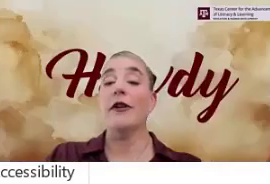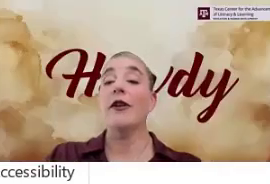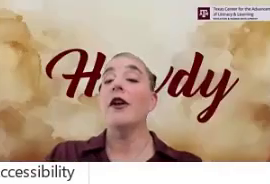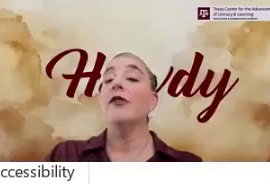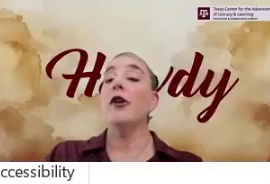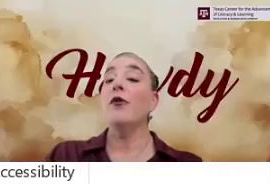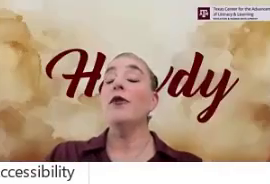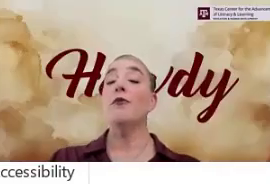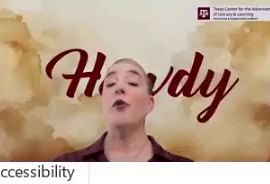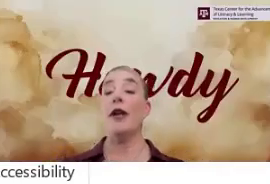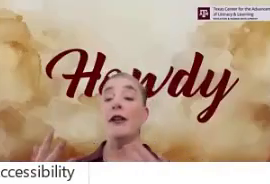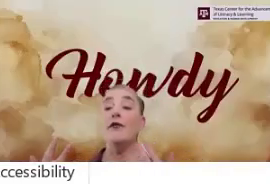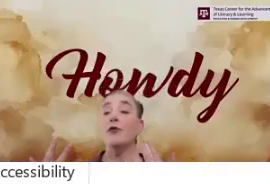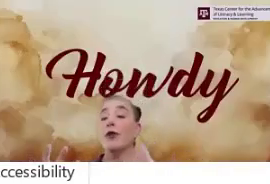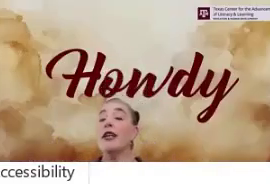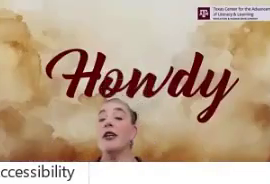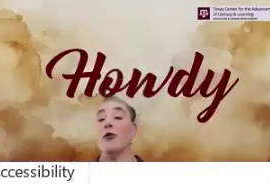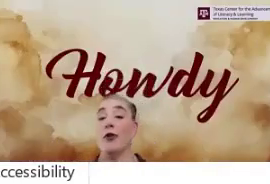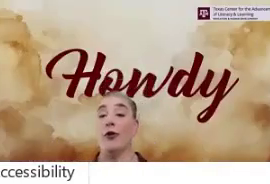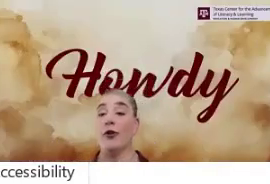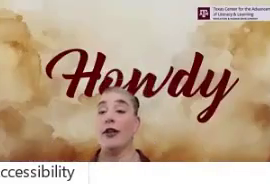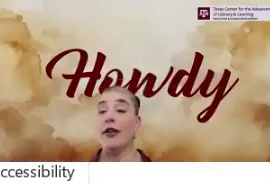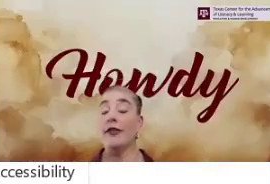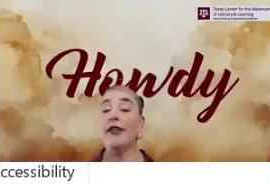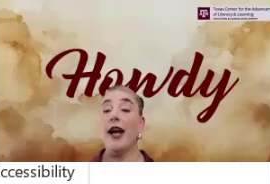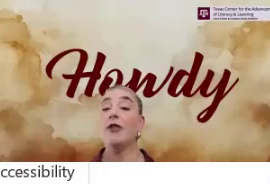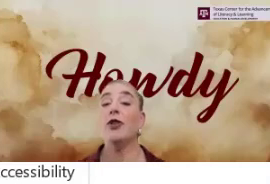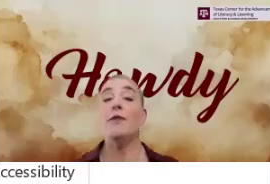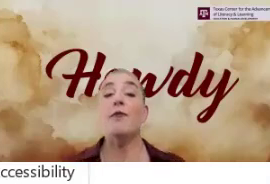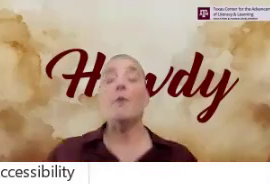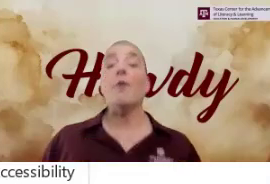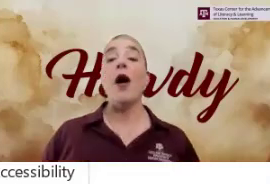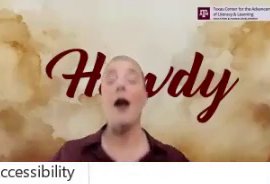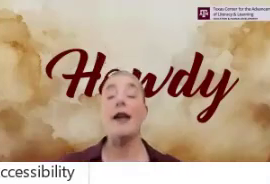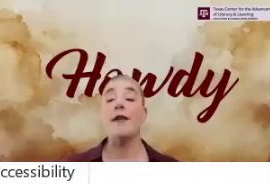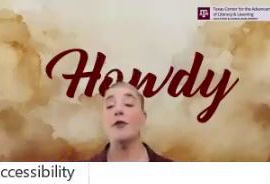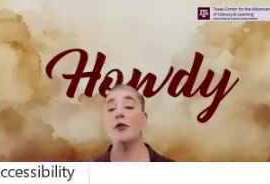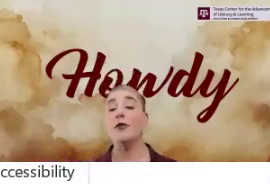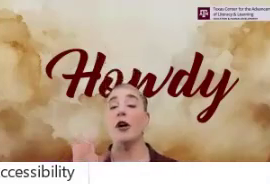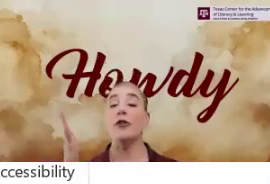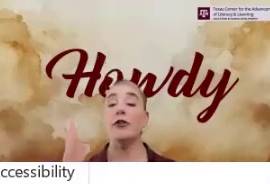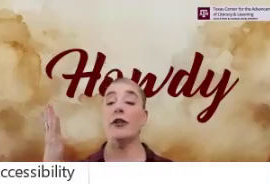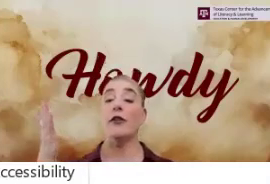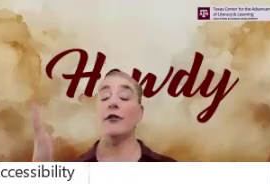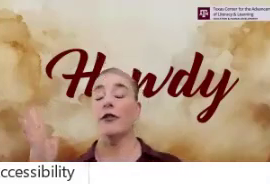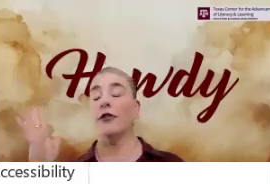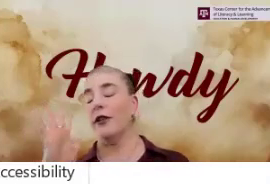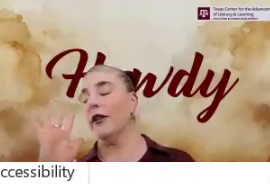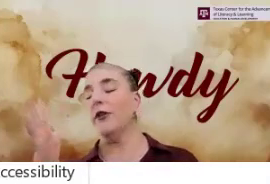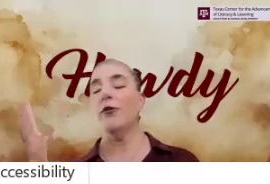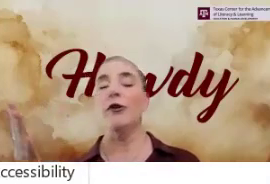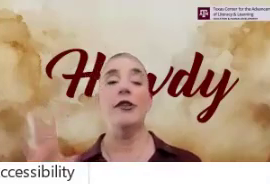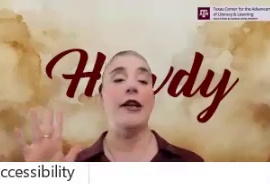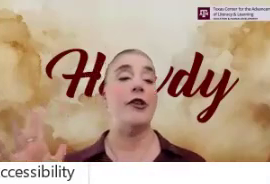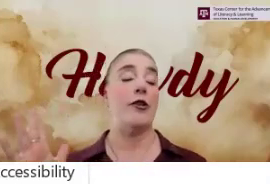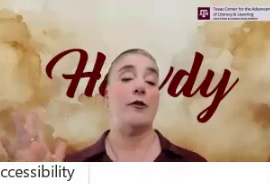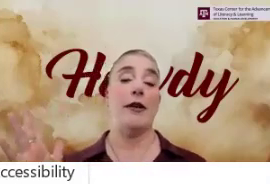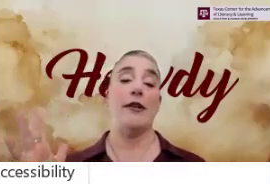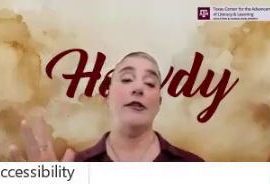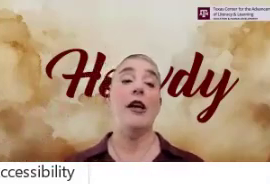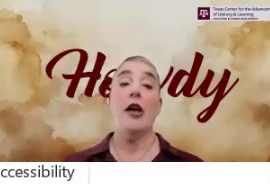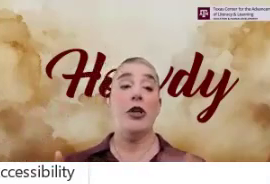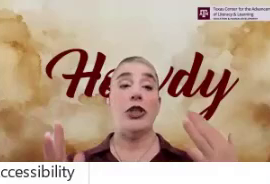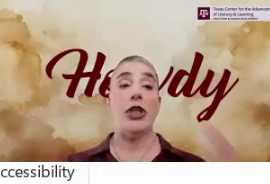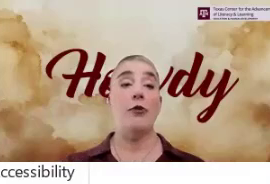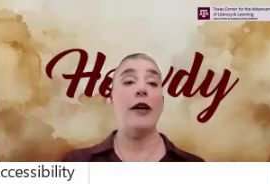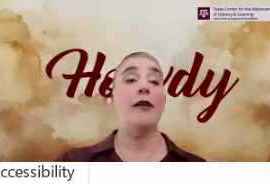it goes off of there? So the point of the reading order is that Dr. Glenda Rose and I talked